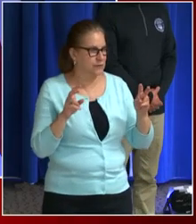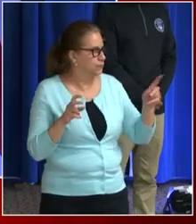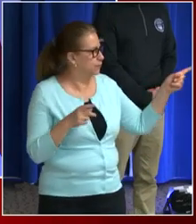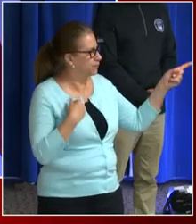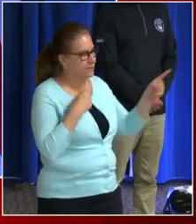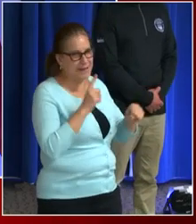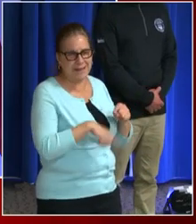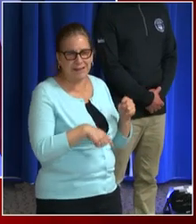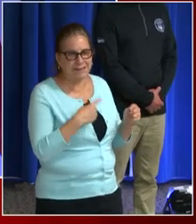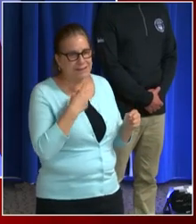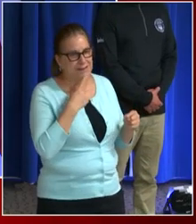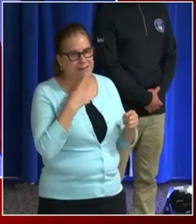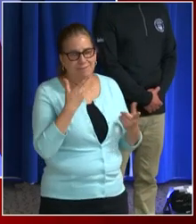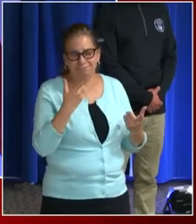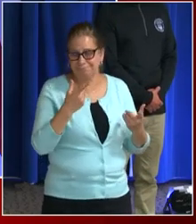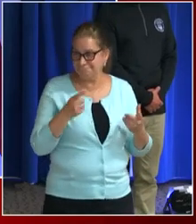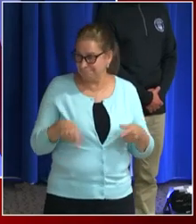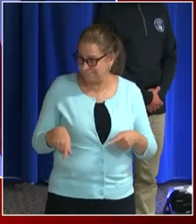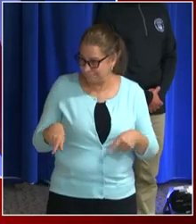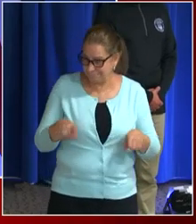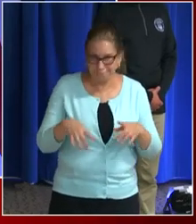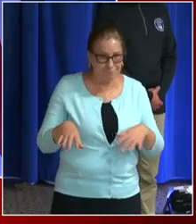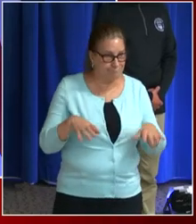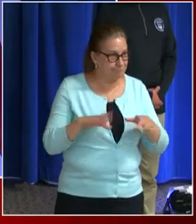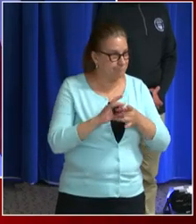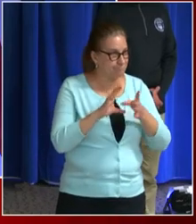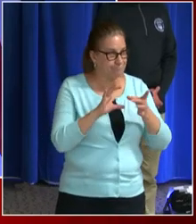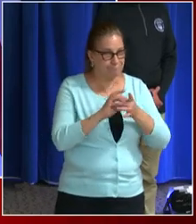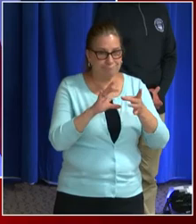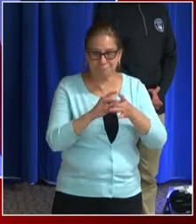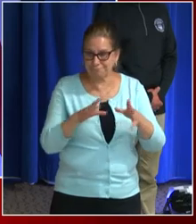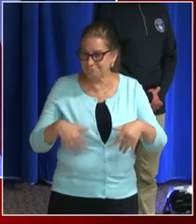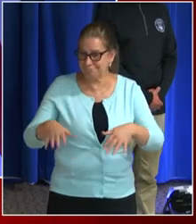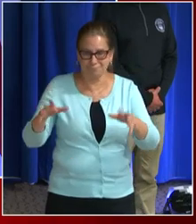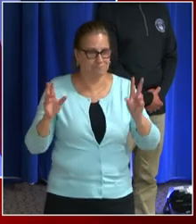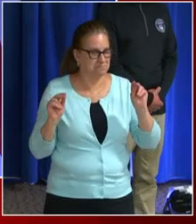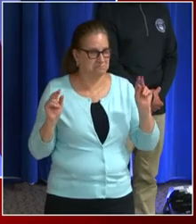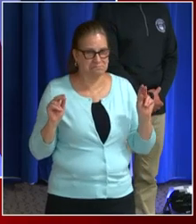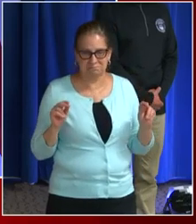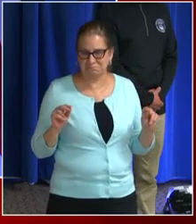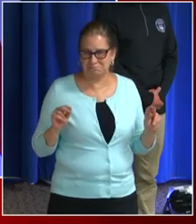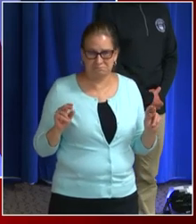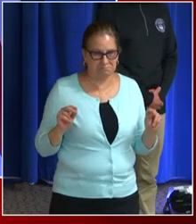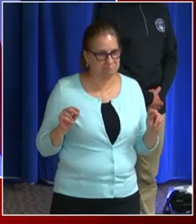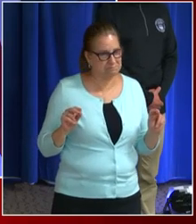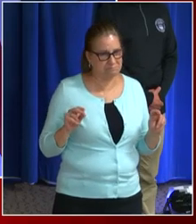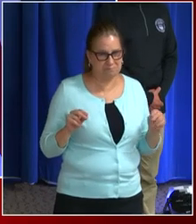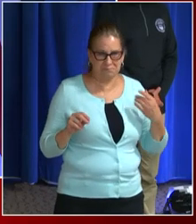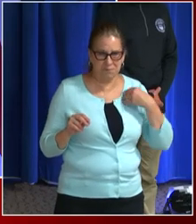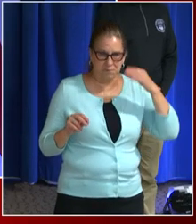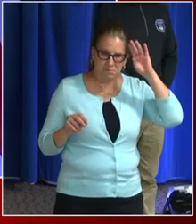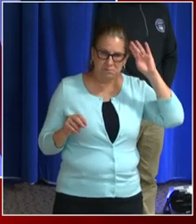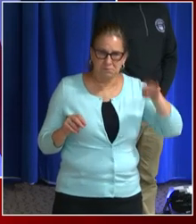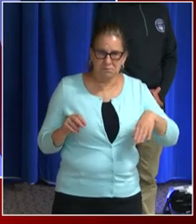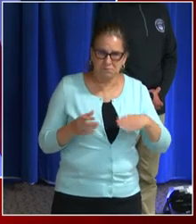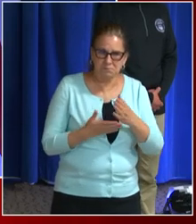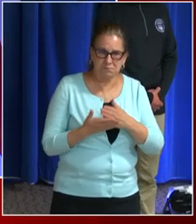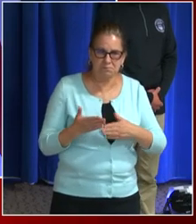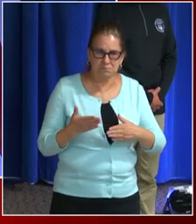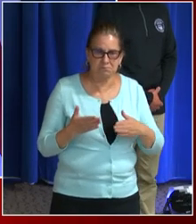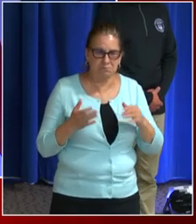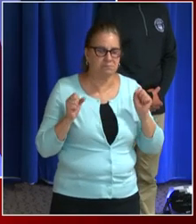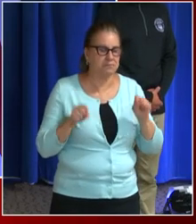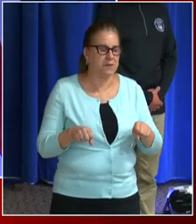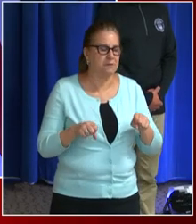that right now. I don't know exactly how many cases were no papered or under what circumstances. There could very well be. And, when a case is